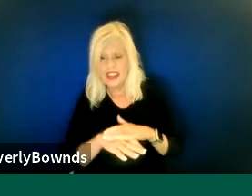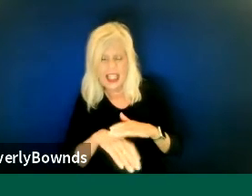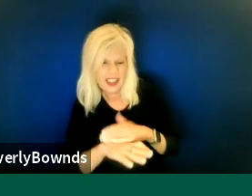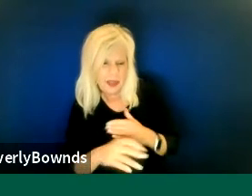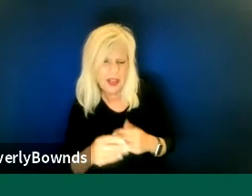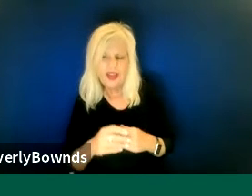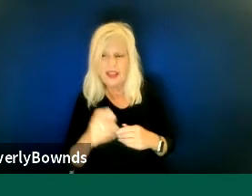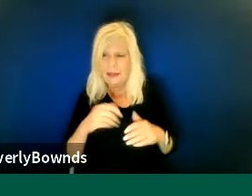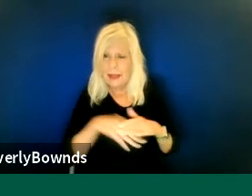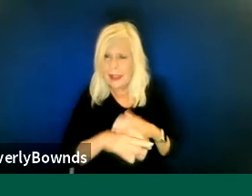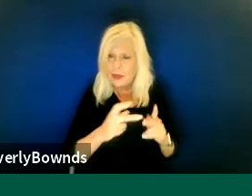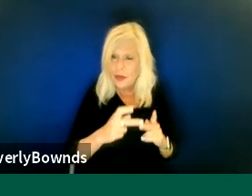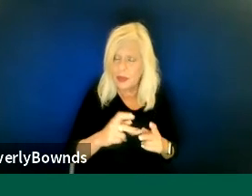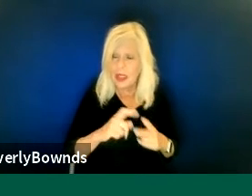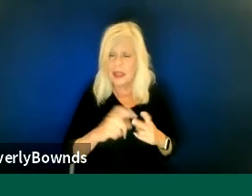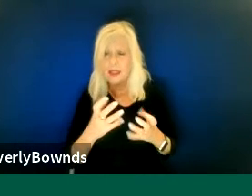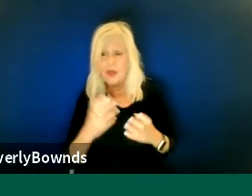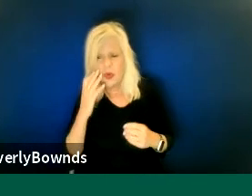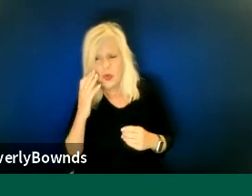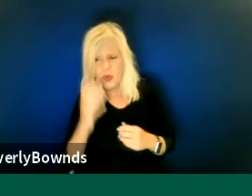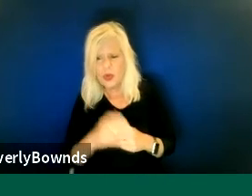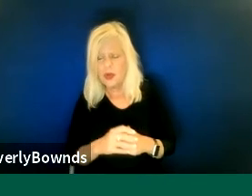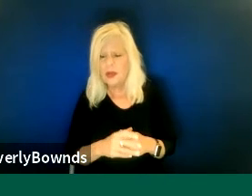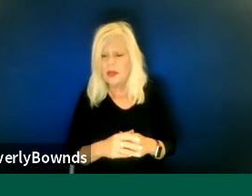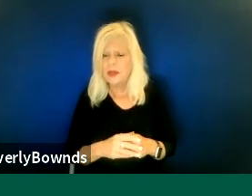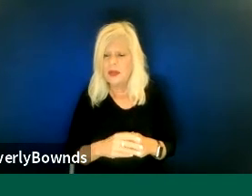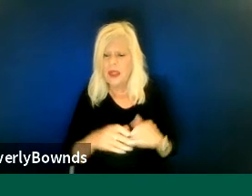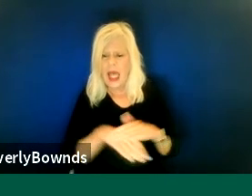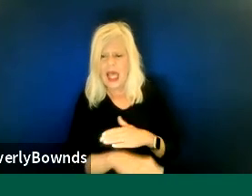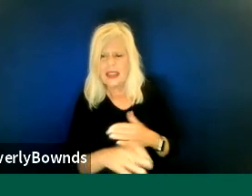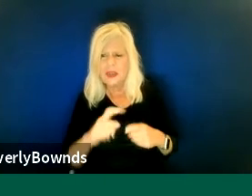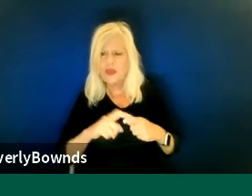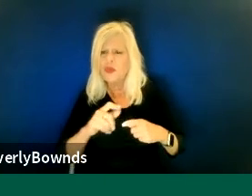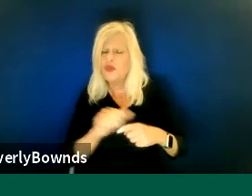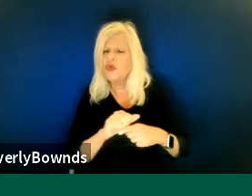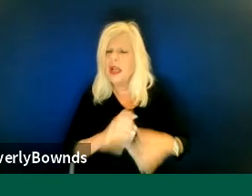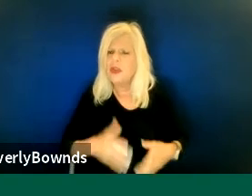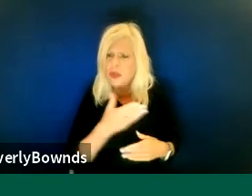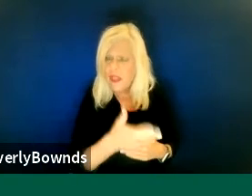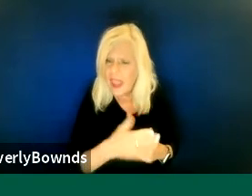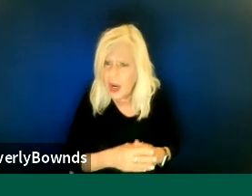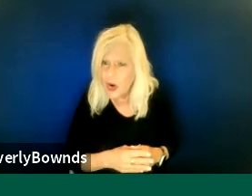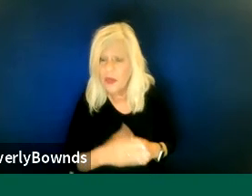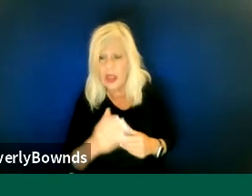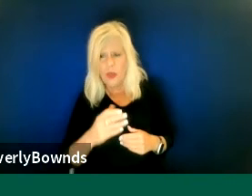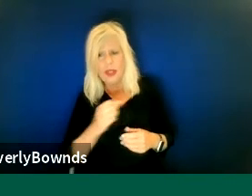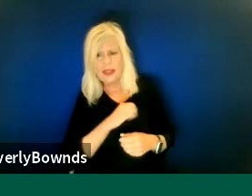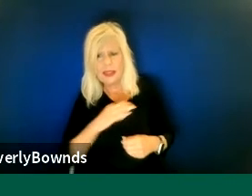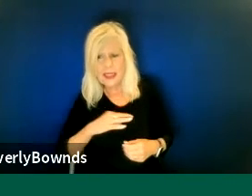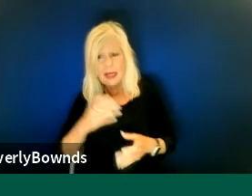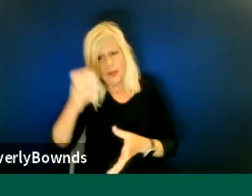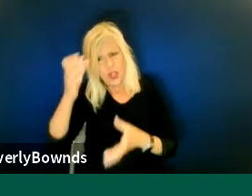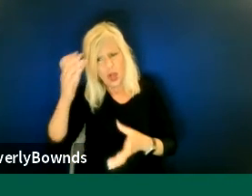the place, they also want to know what is their access to trainers. They want to have like knowledgeable staff in that